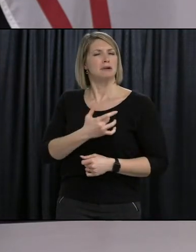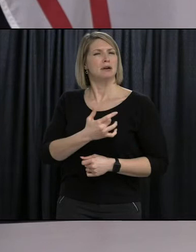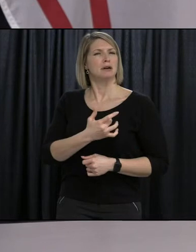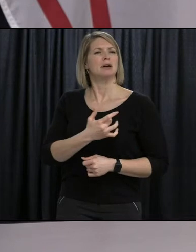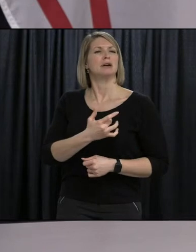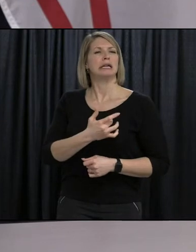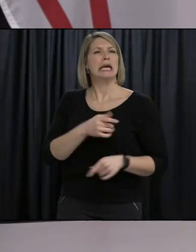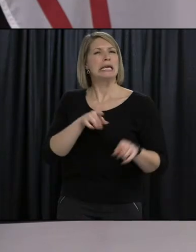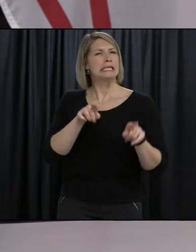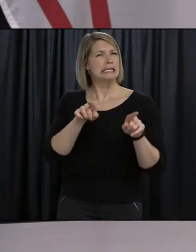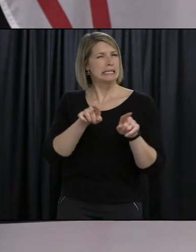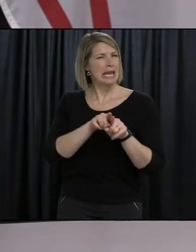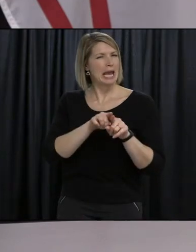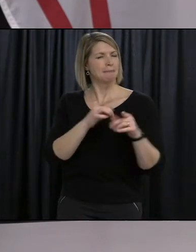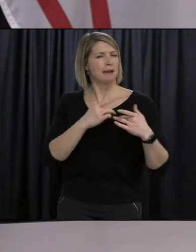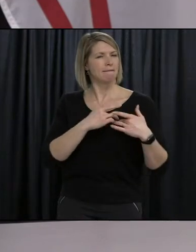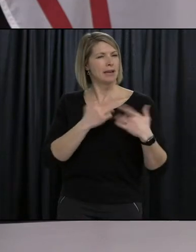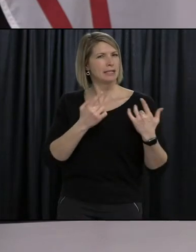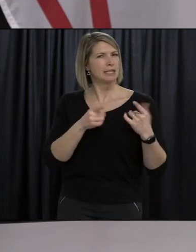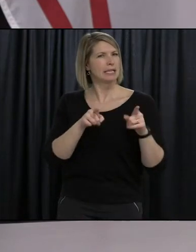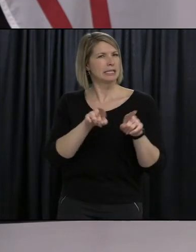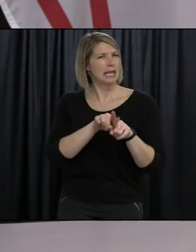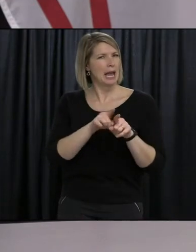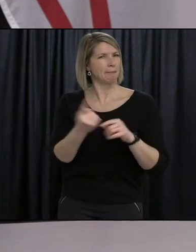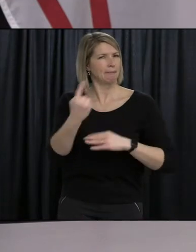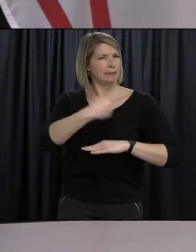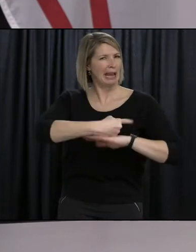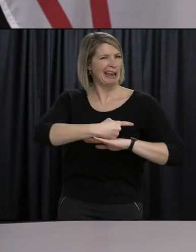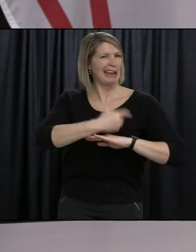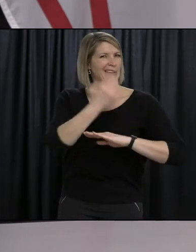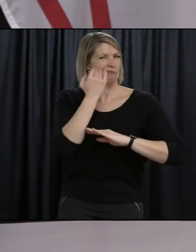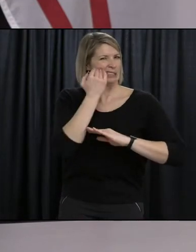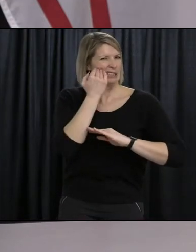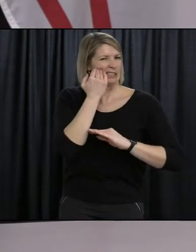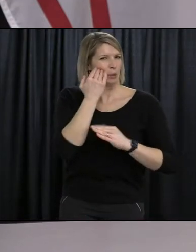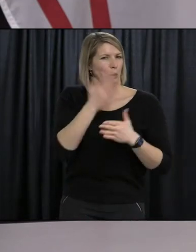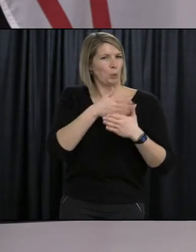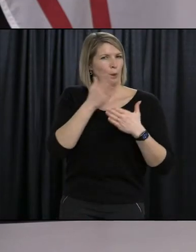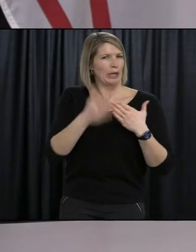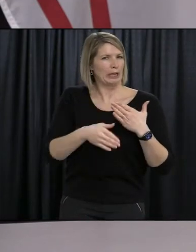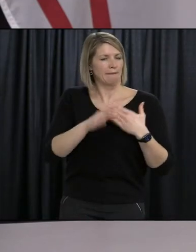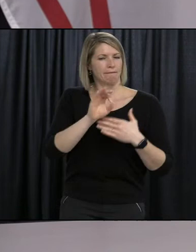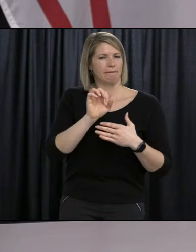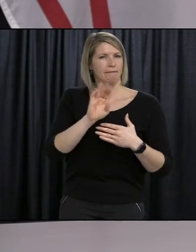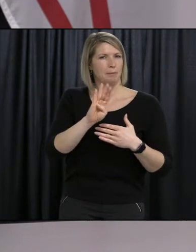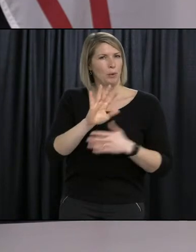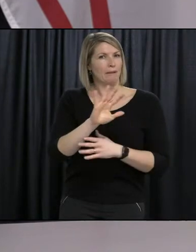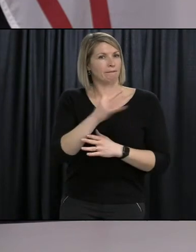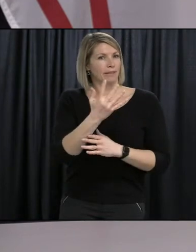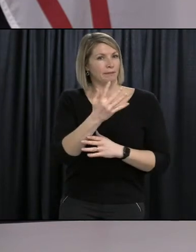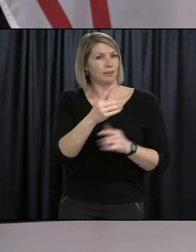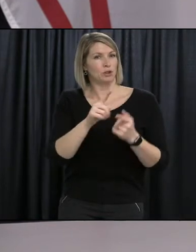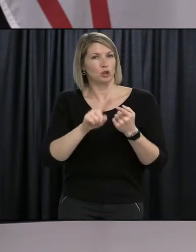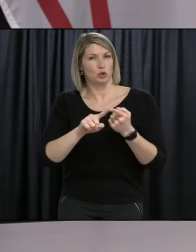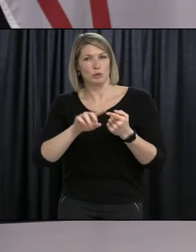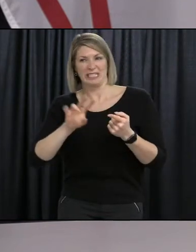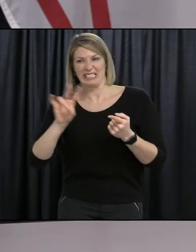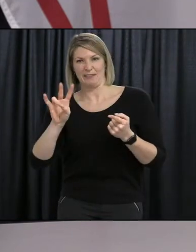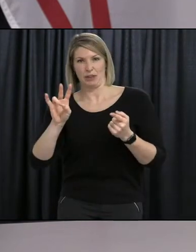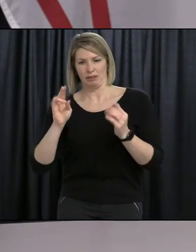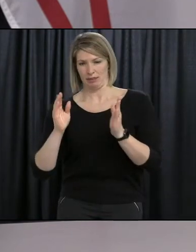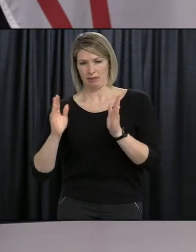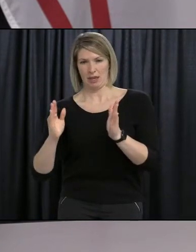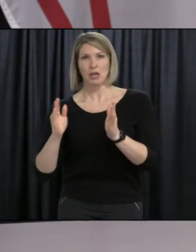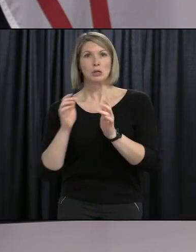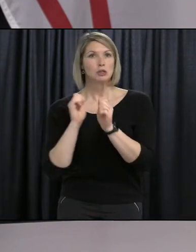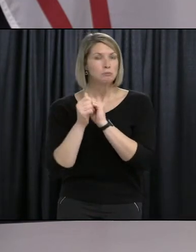source events that happened over the weekend of February 5th to the 7th. So there was a lot of sporting